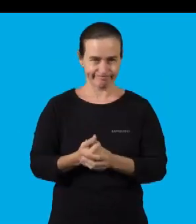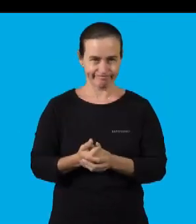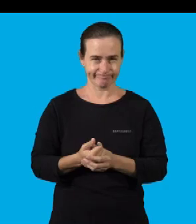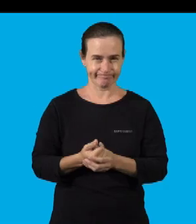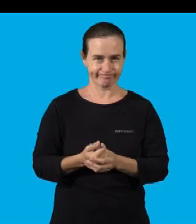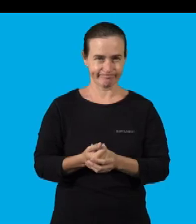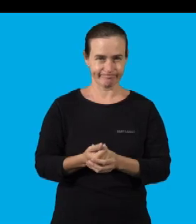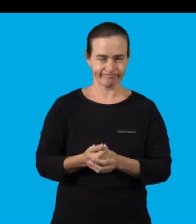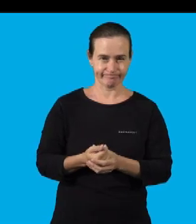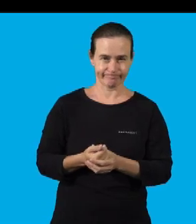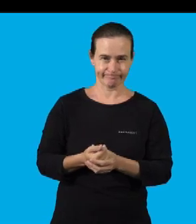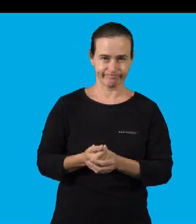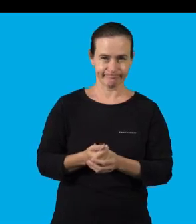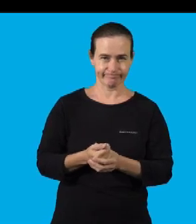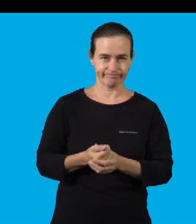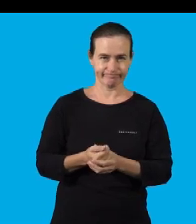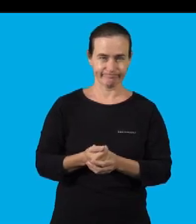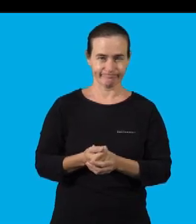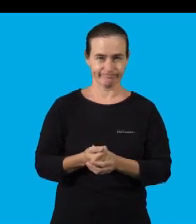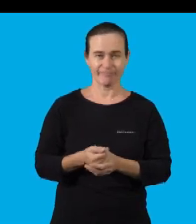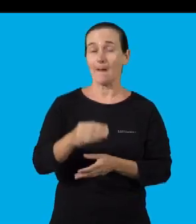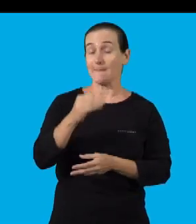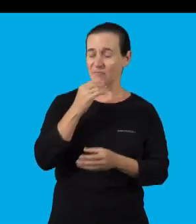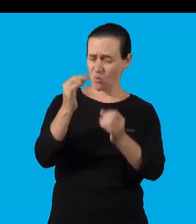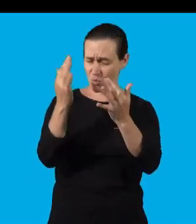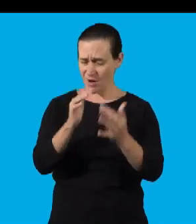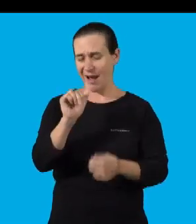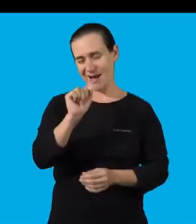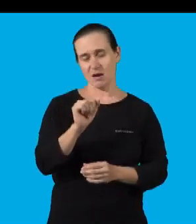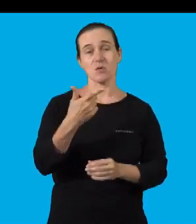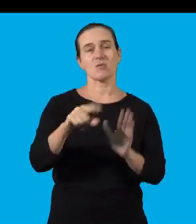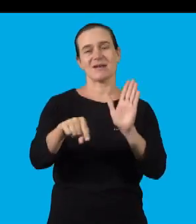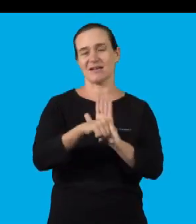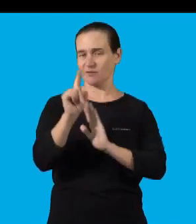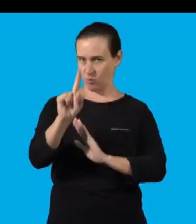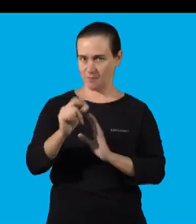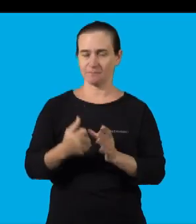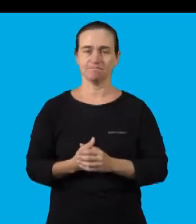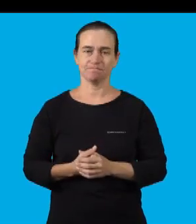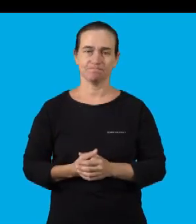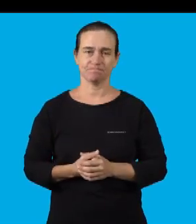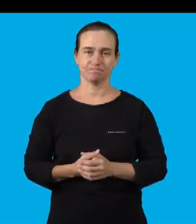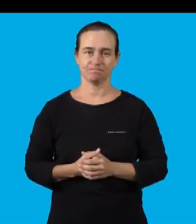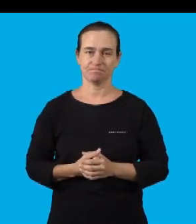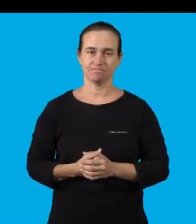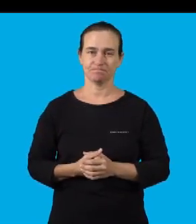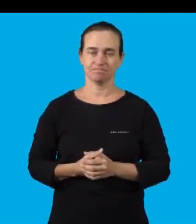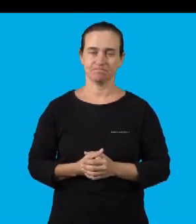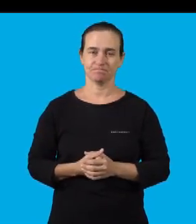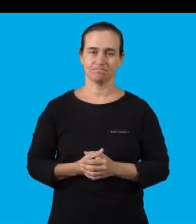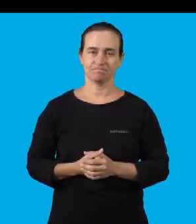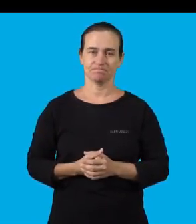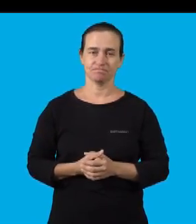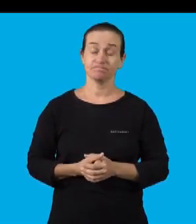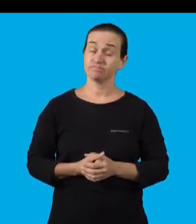out, we can see that our our A value, the value of A, is negative 1. Now